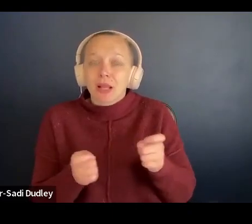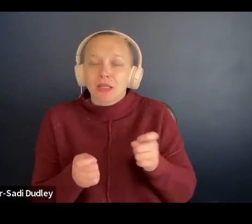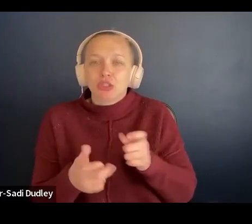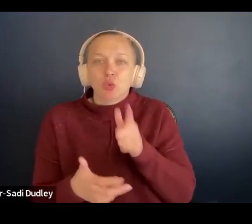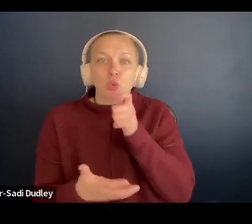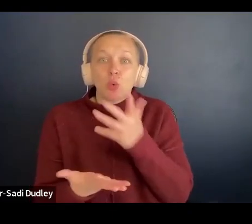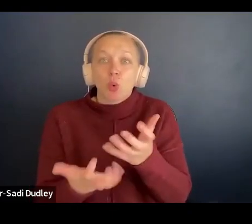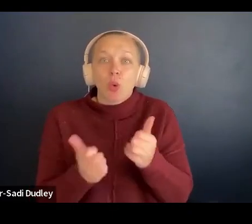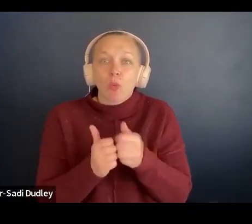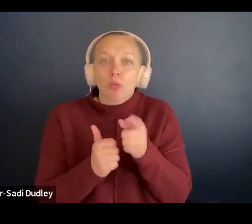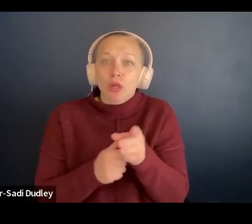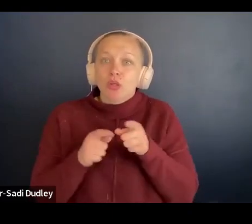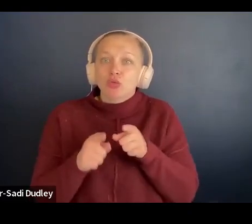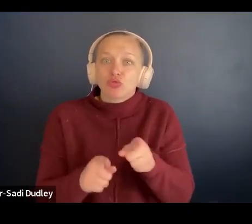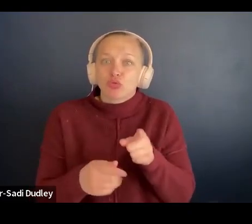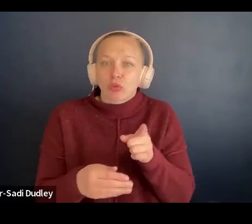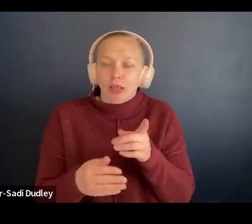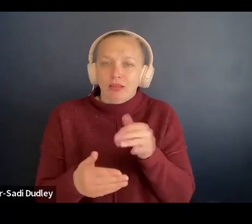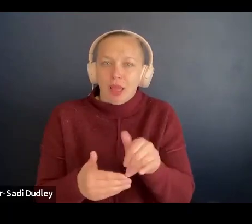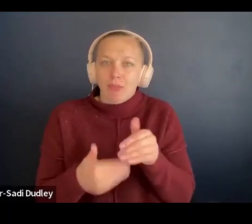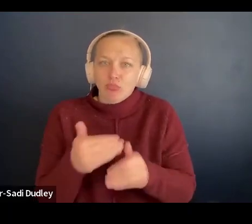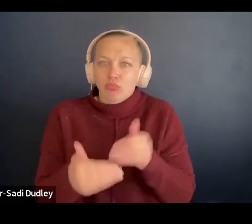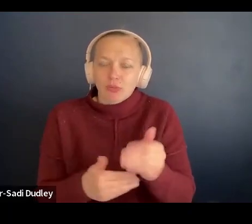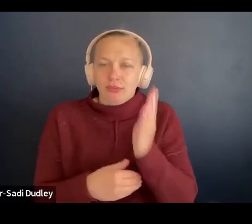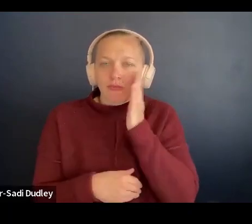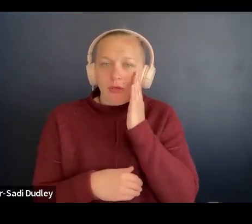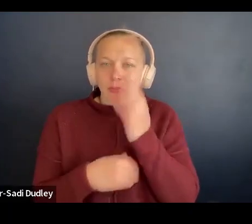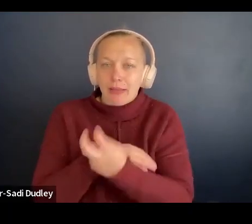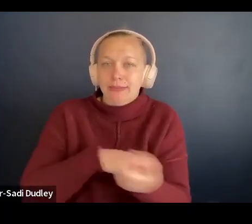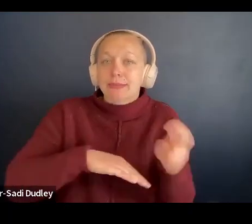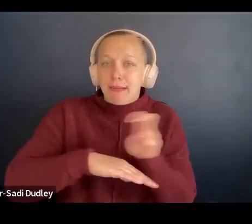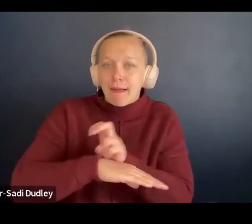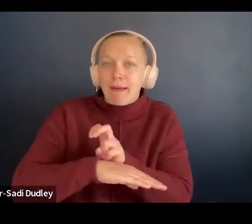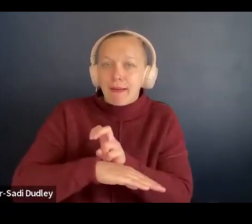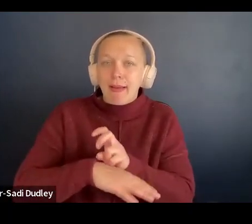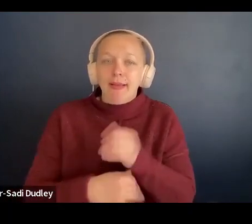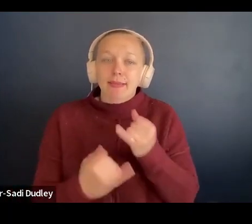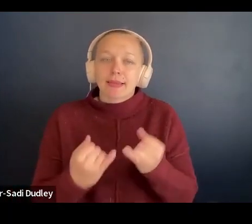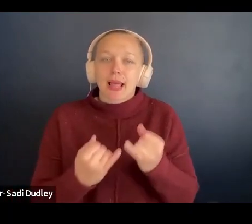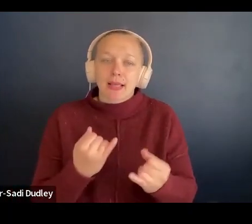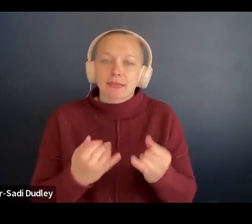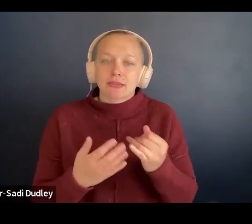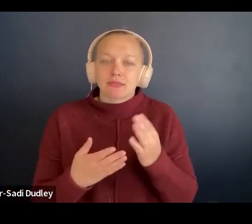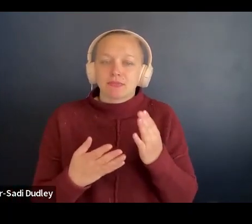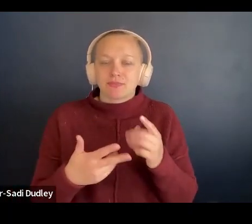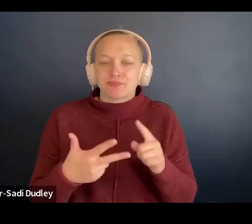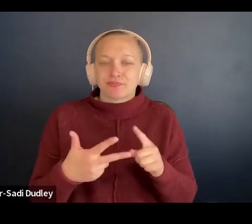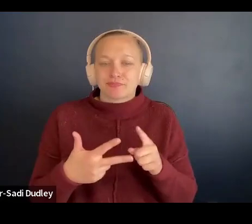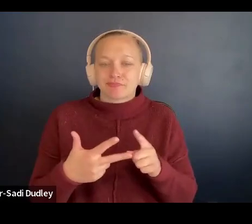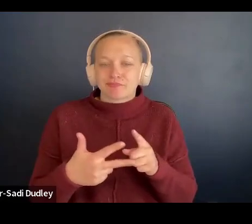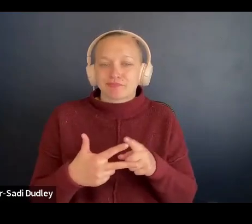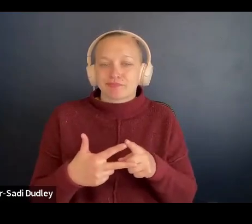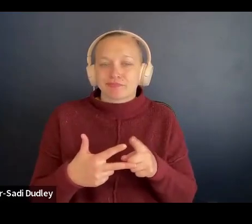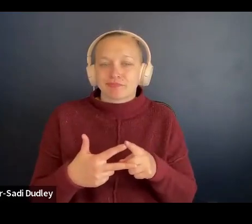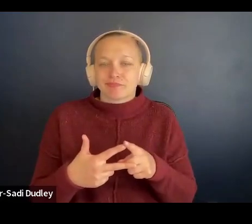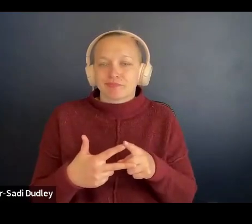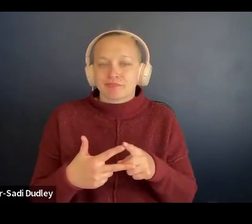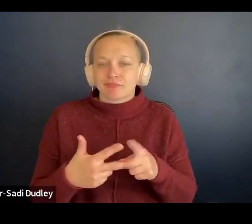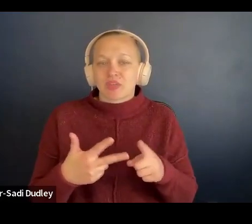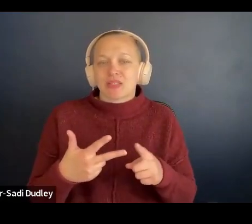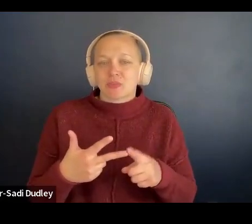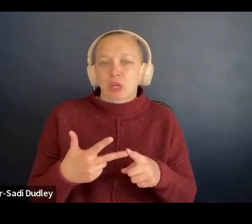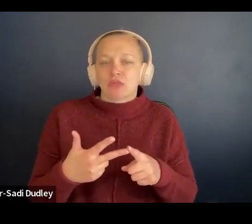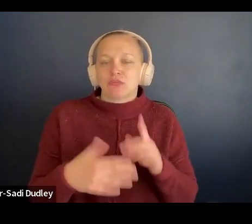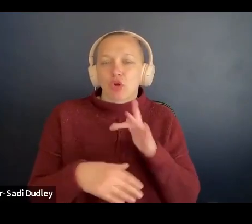bedside, et cetera, et cetera. And then the last part is the reprocessing and early grief.